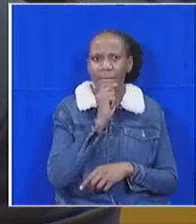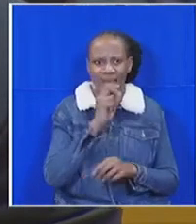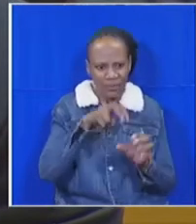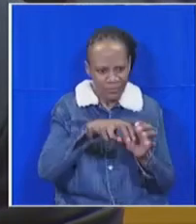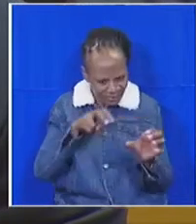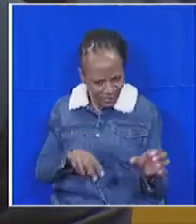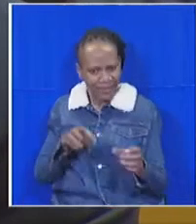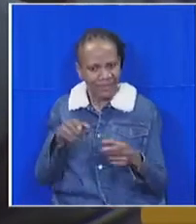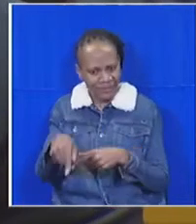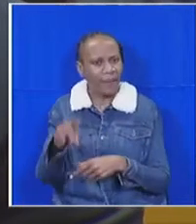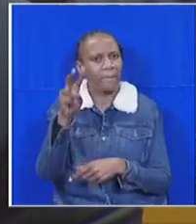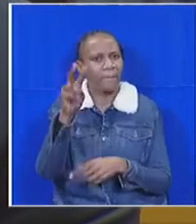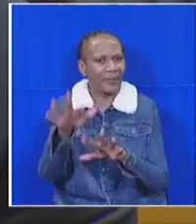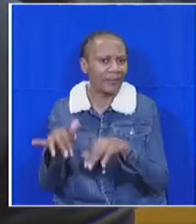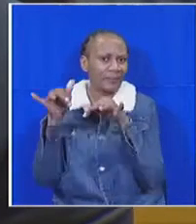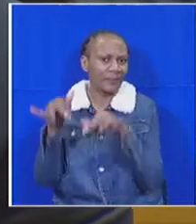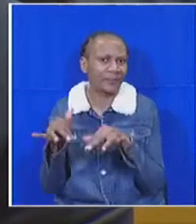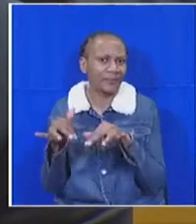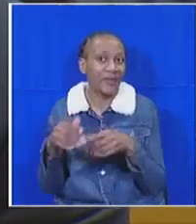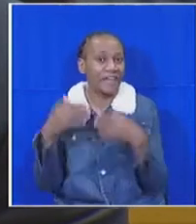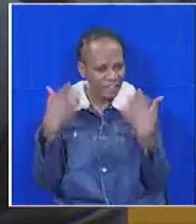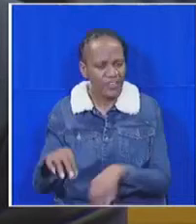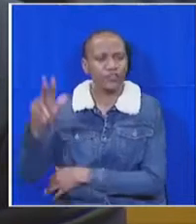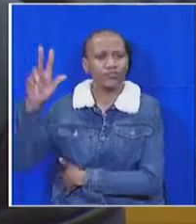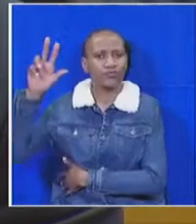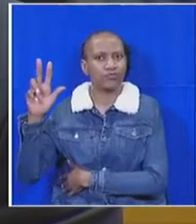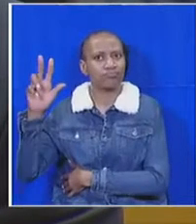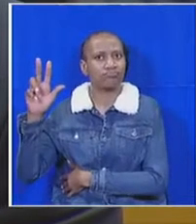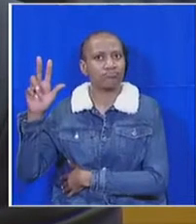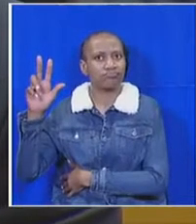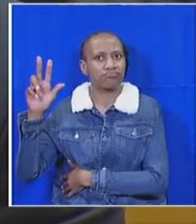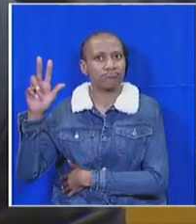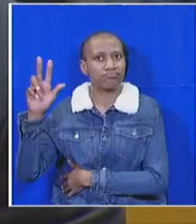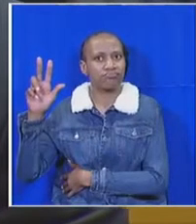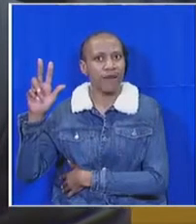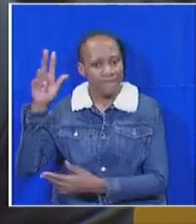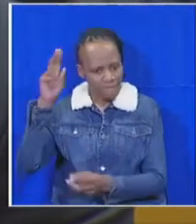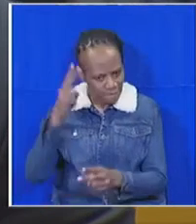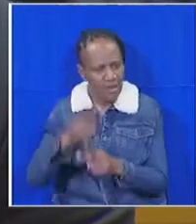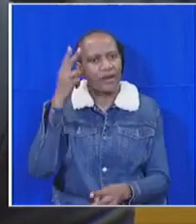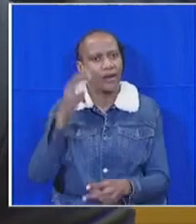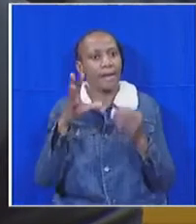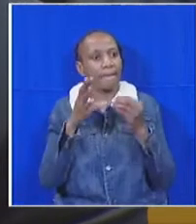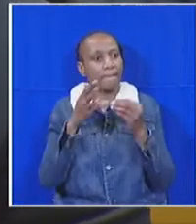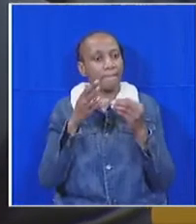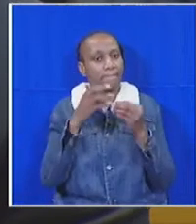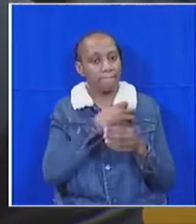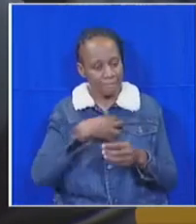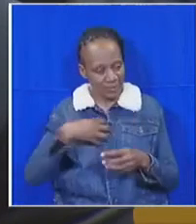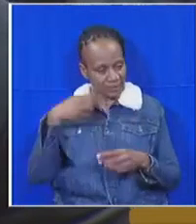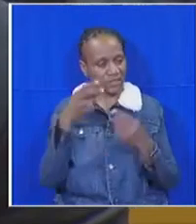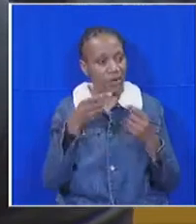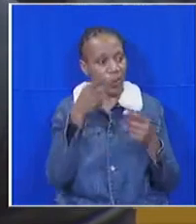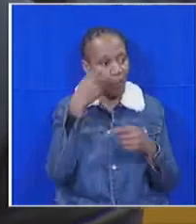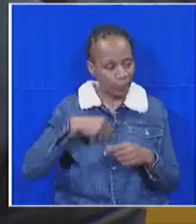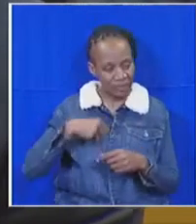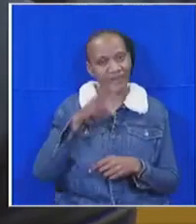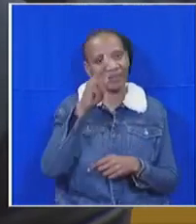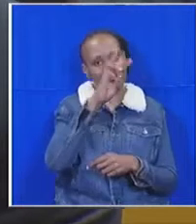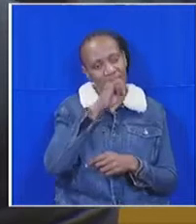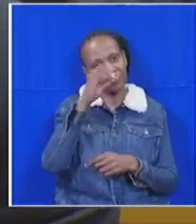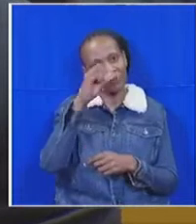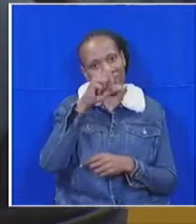this House when she accepted and raised her hand to be sworn in as a member of the Machale City Council. Now, I know that the table advice